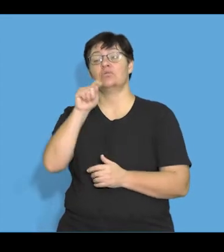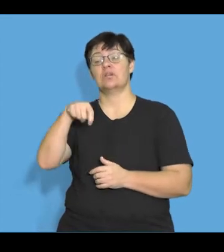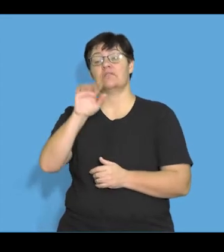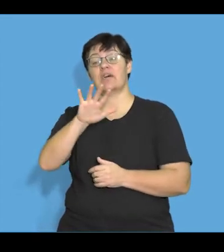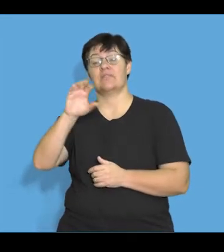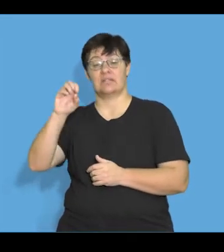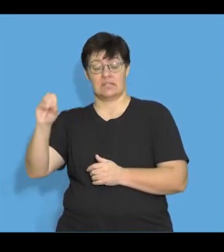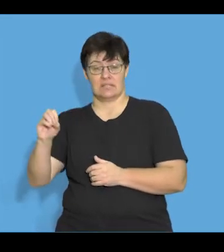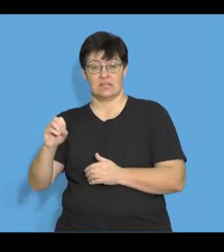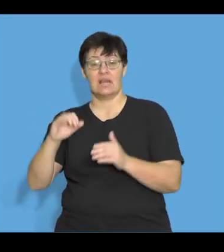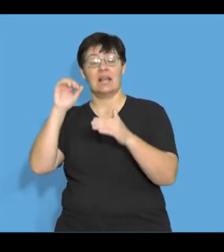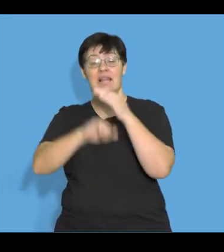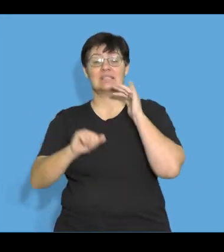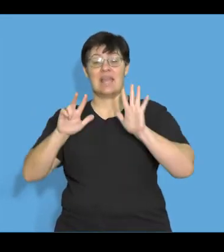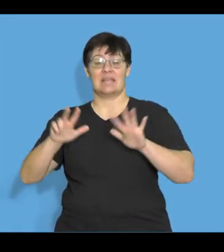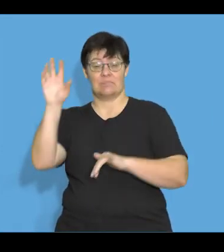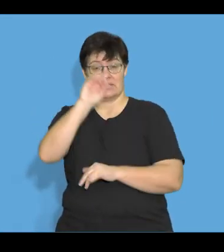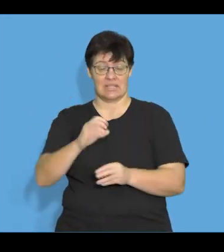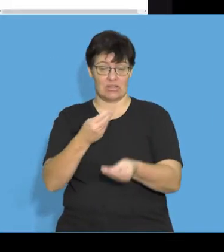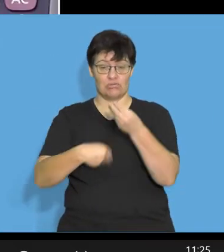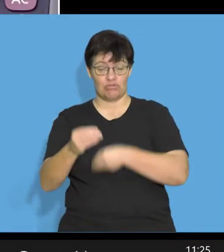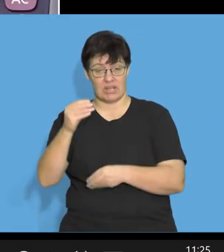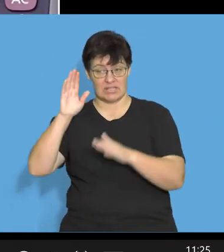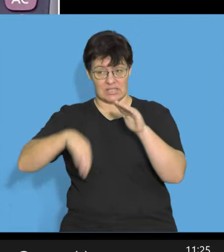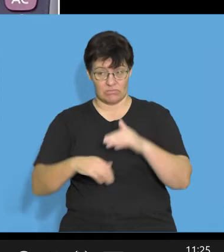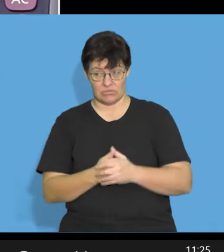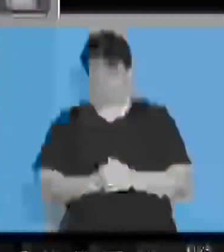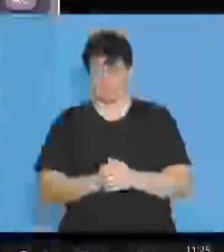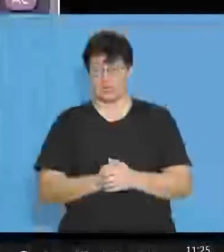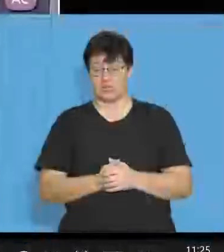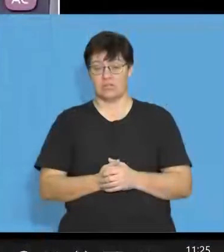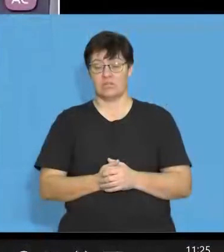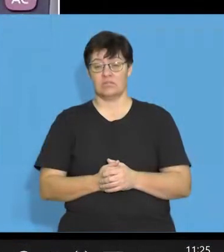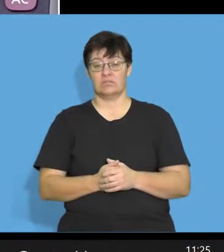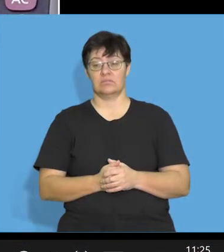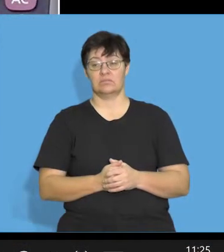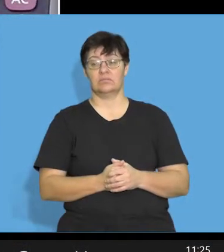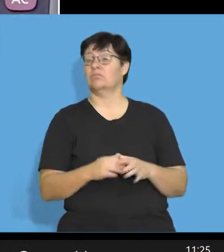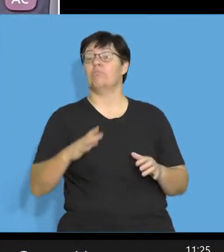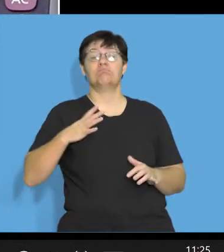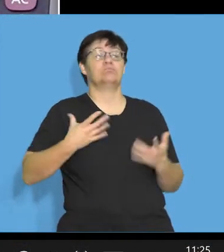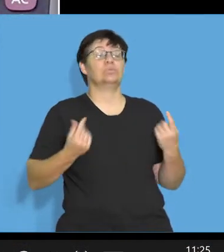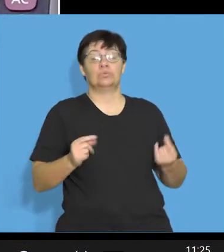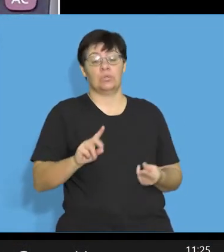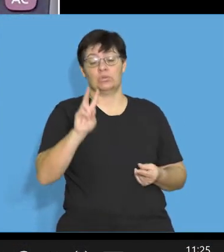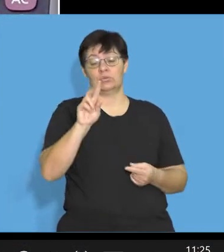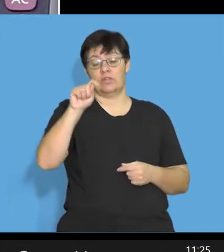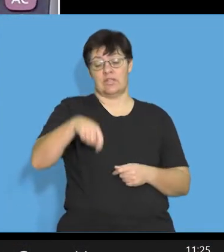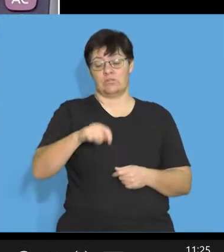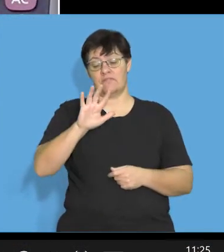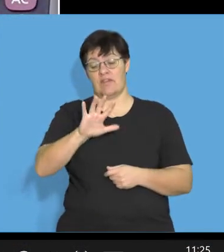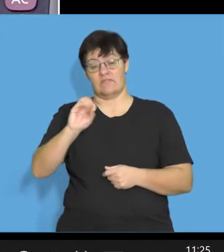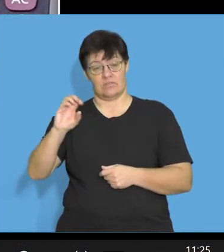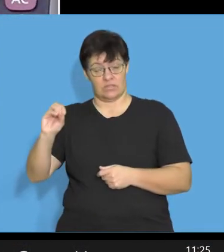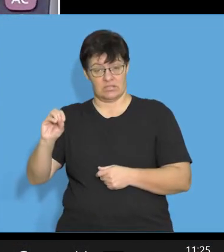2,500 less the 8% trade discount. So here we go. All that we do is we say